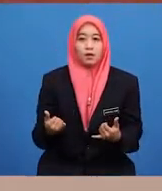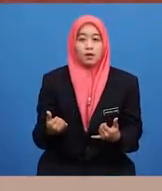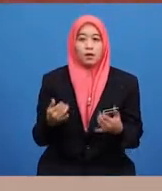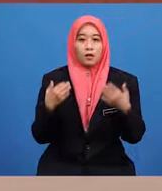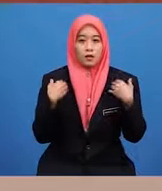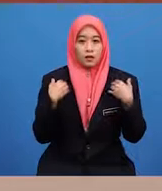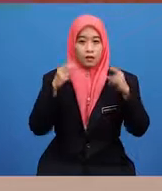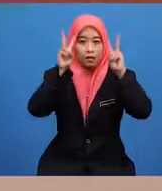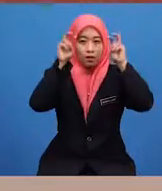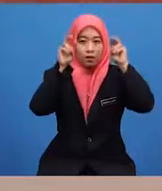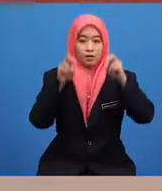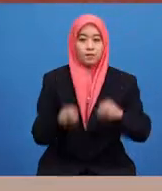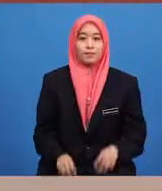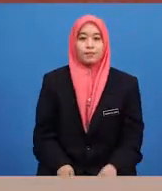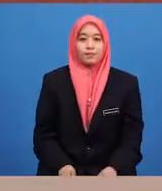episode.